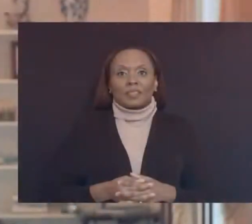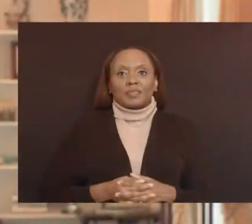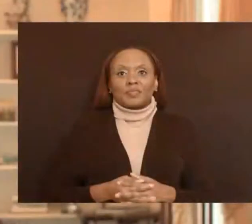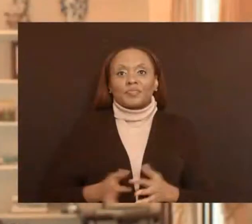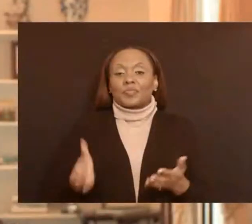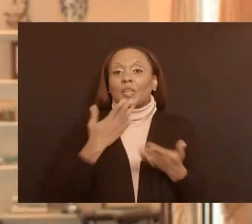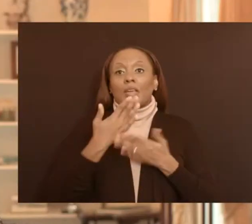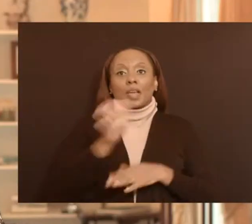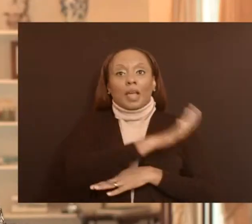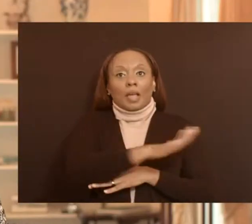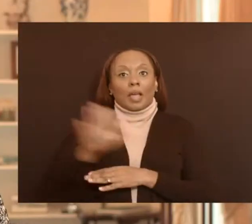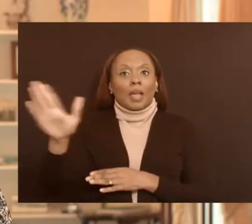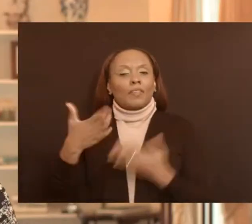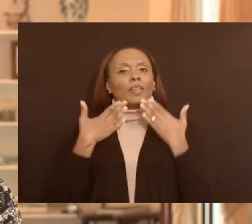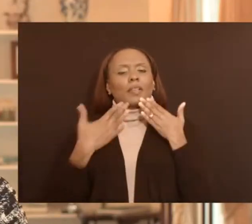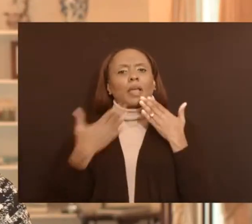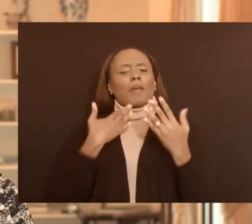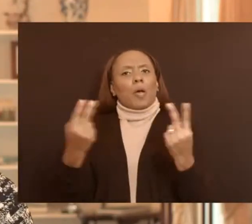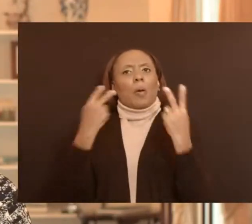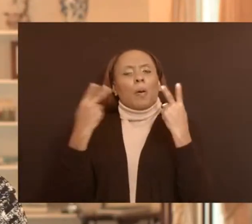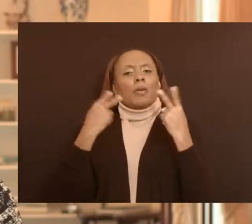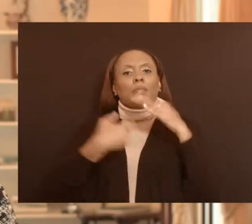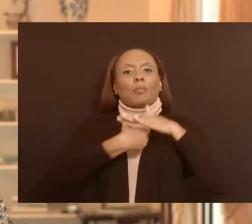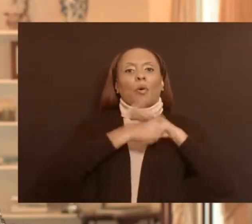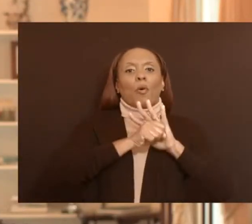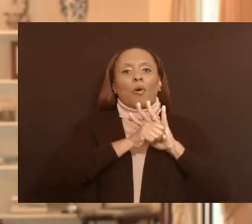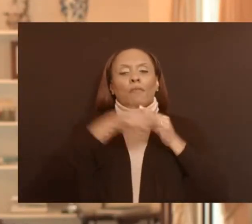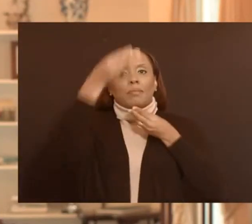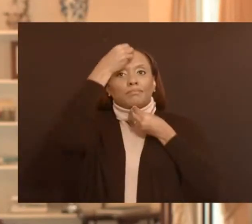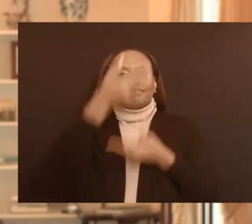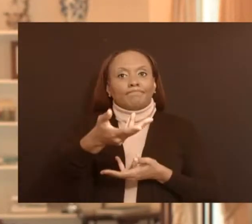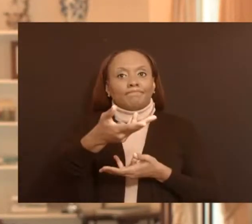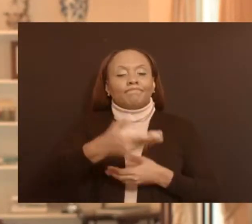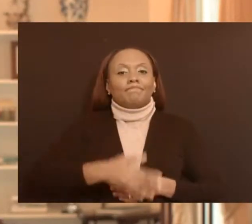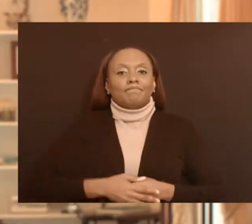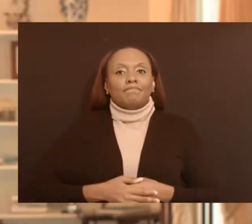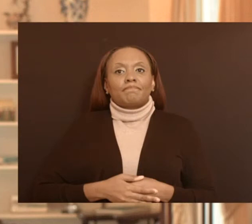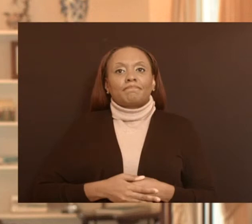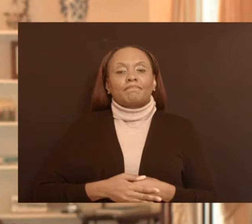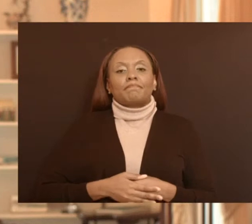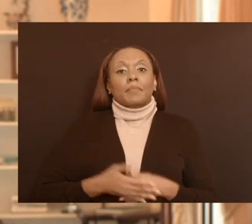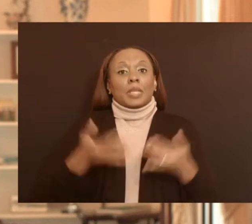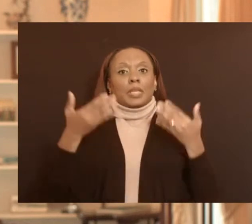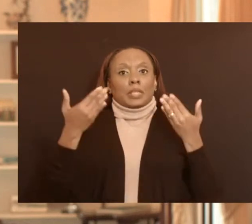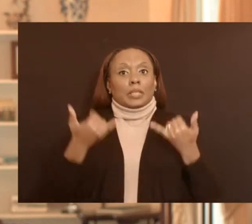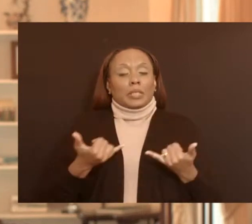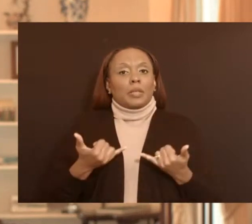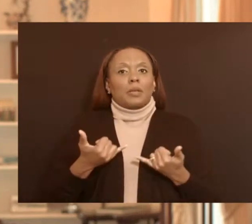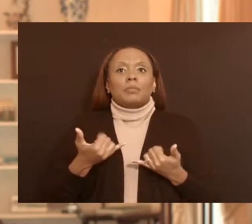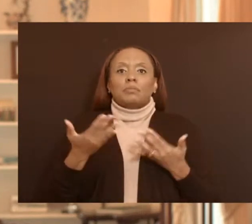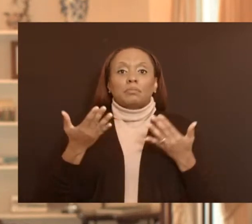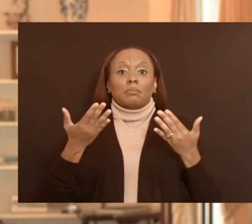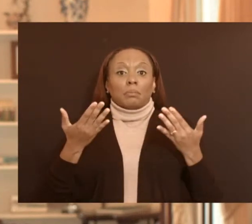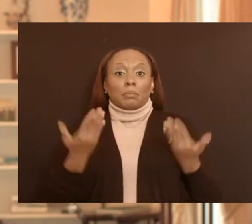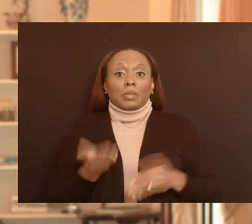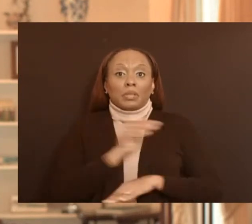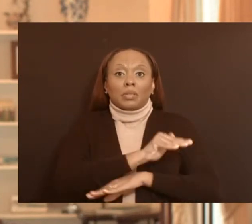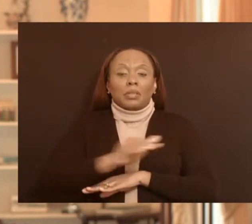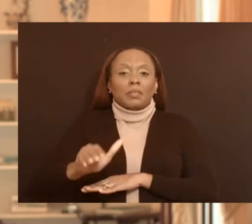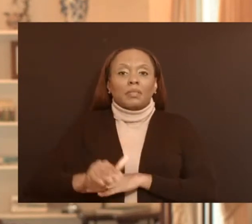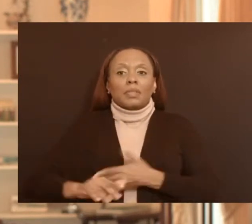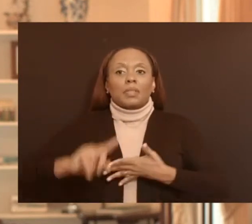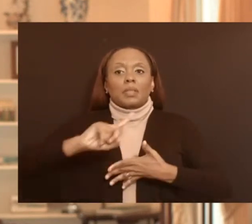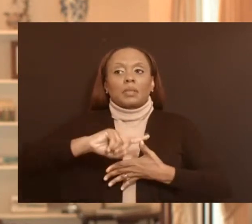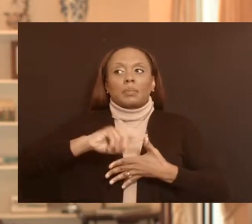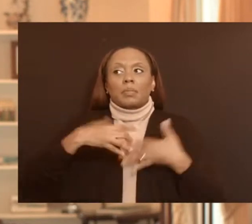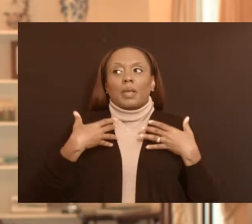Good afternoon, everyone, and thank you for joining for this COVID-19 media update and briefing. We will be addressed by the Minister of